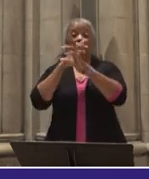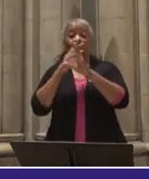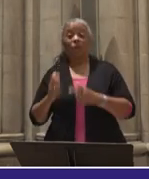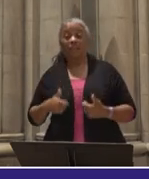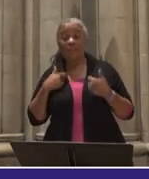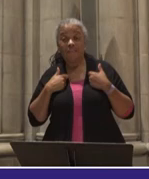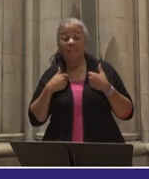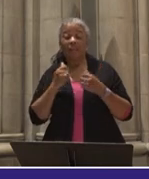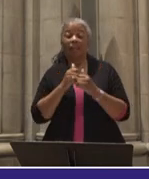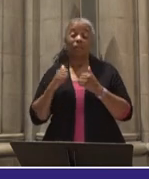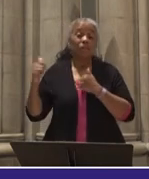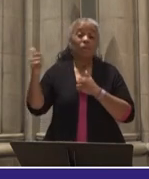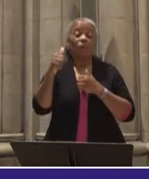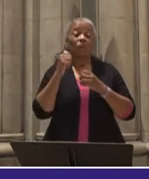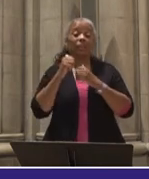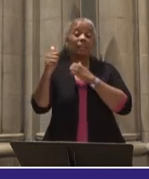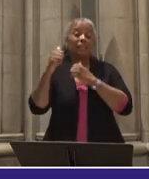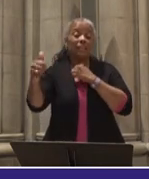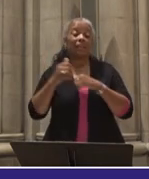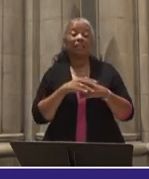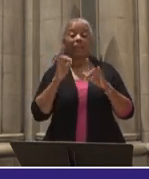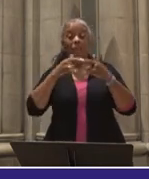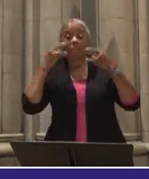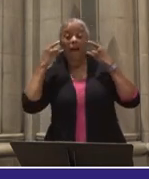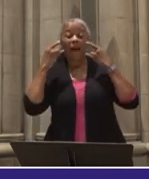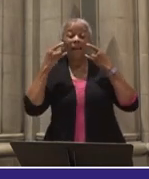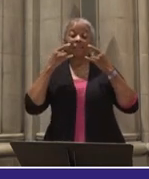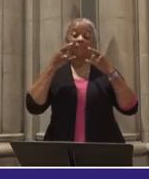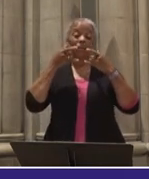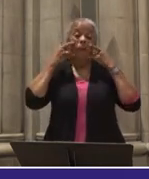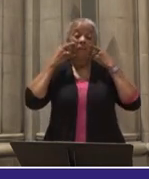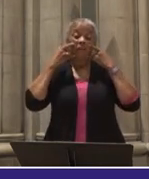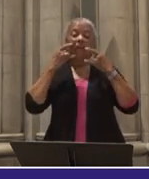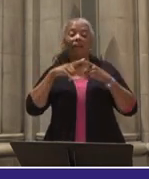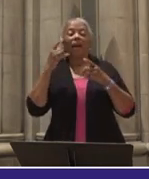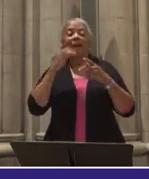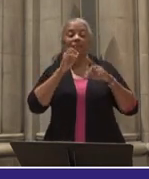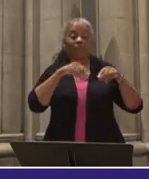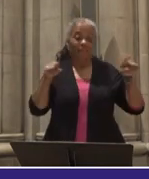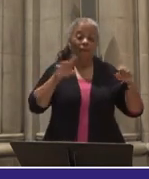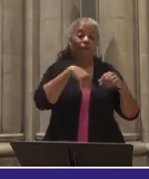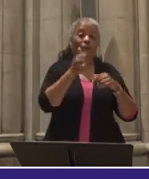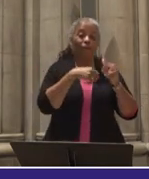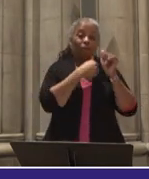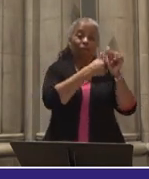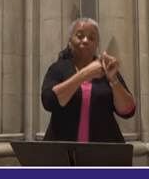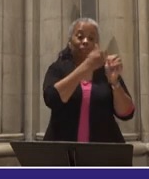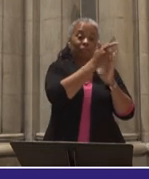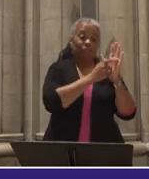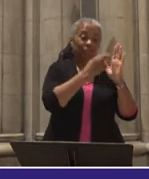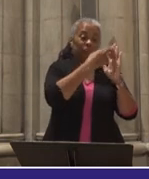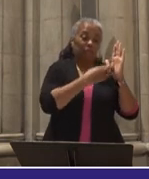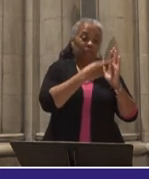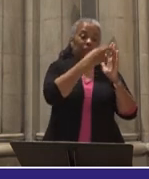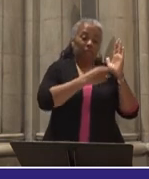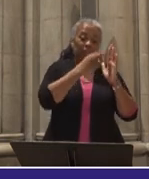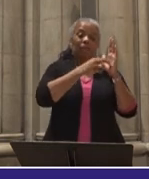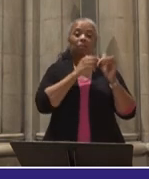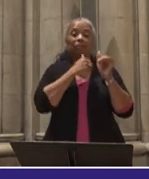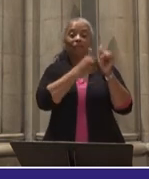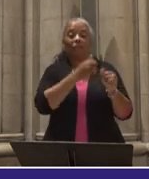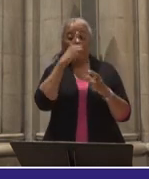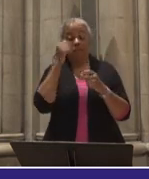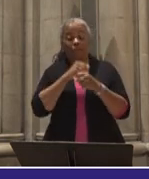social distancing, mask wearing, and various other protocols necessary because of